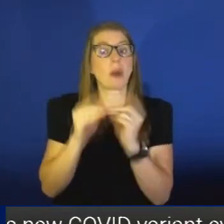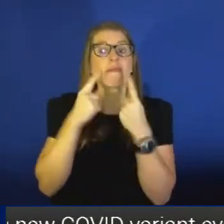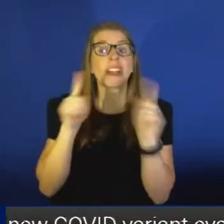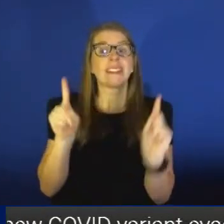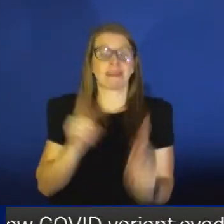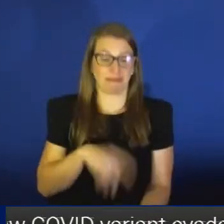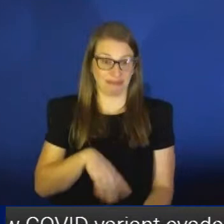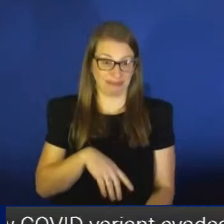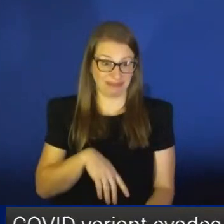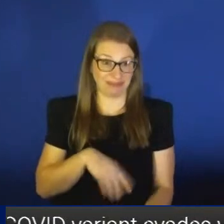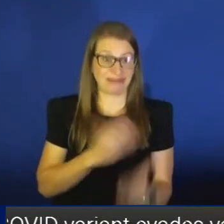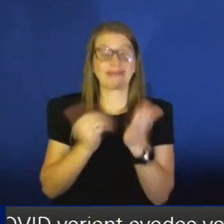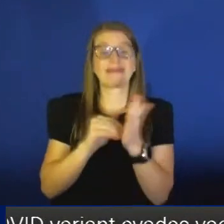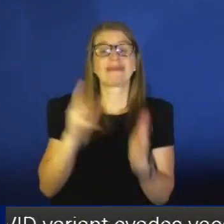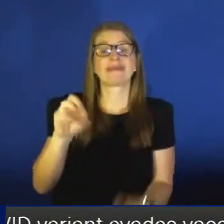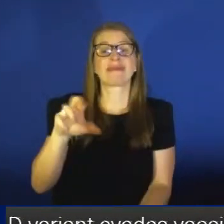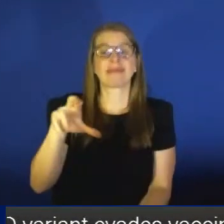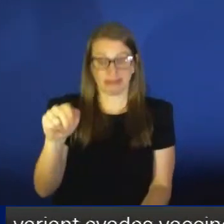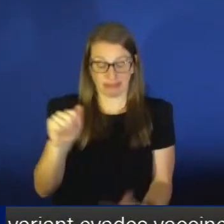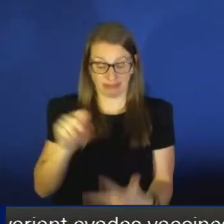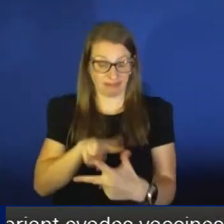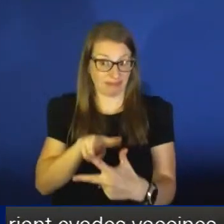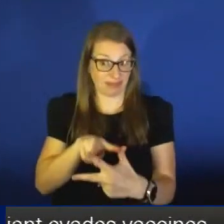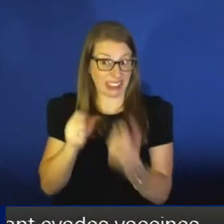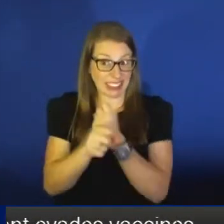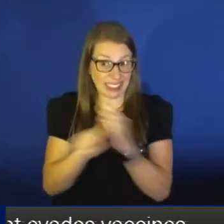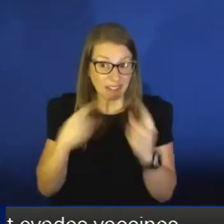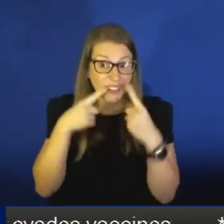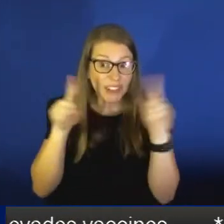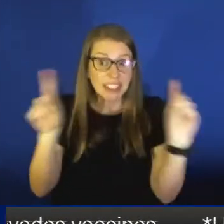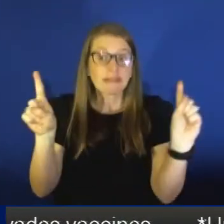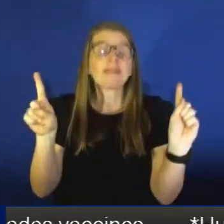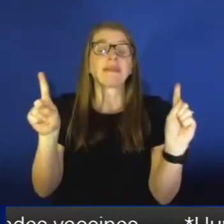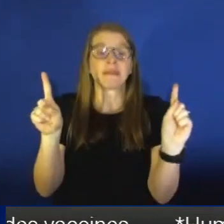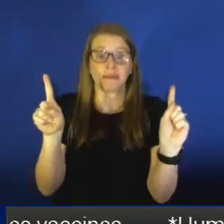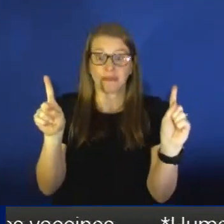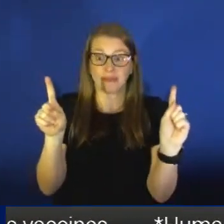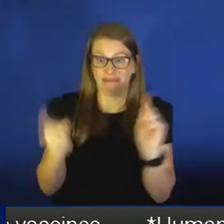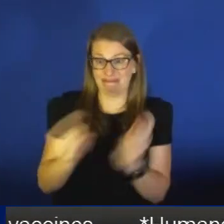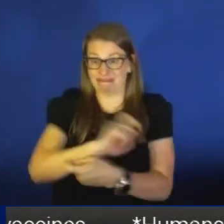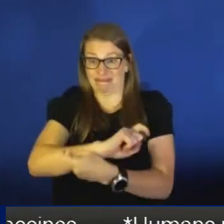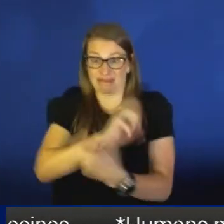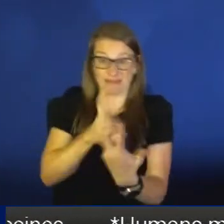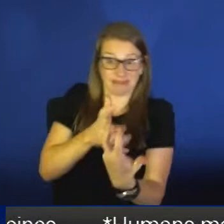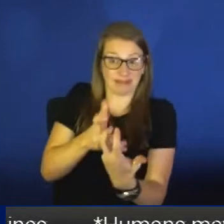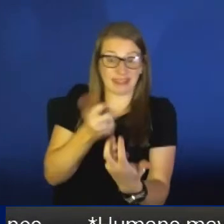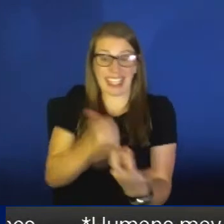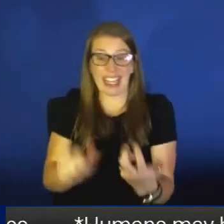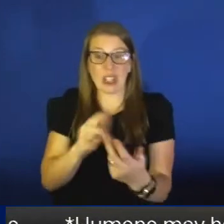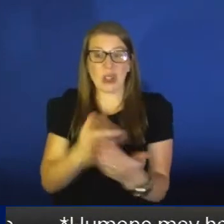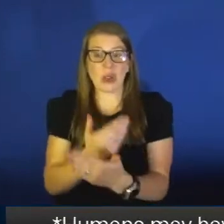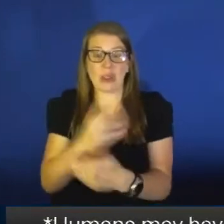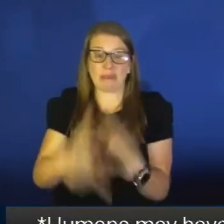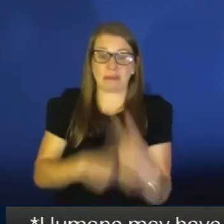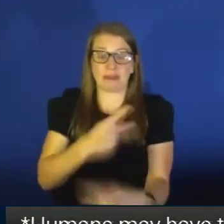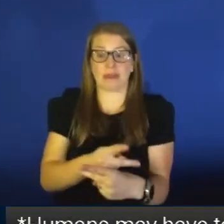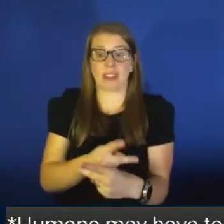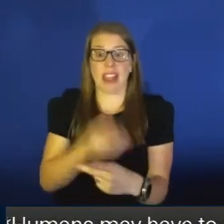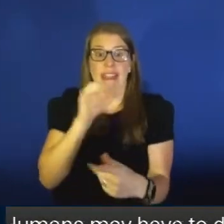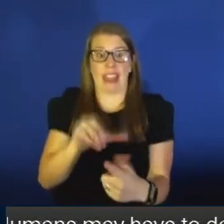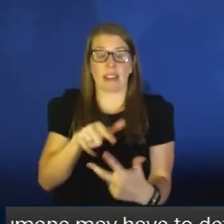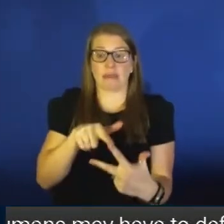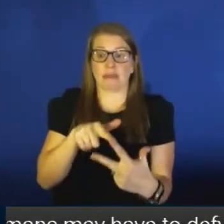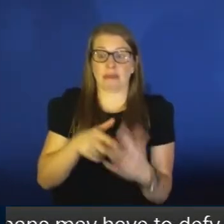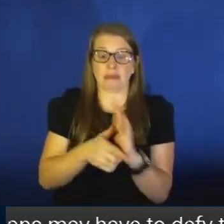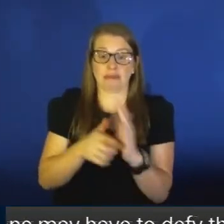the mRNA are safe, effective, they have the ability to pivot, and that pushes the J&J vaccine to a backseat. Yeah, absolutely.